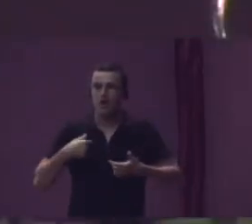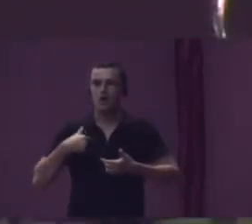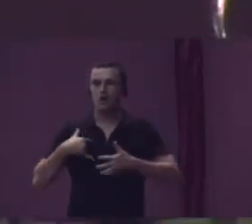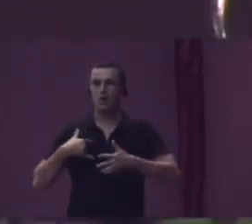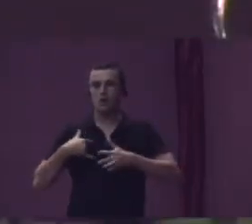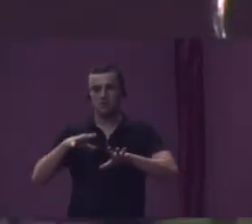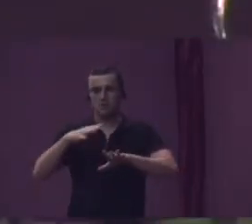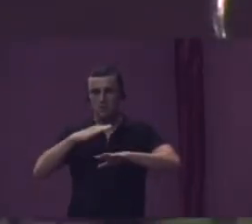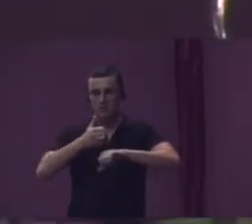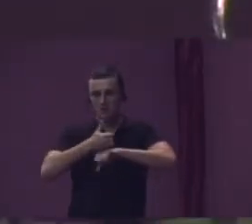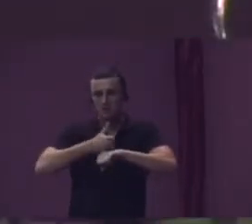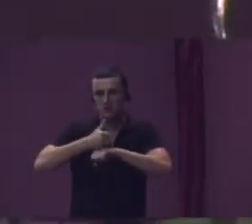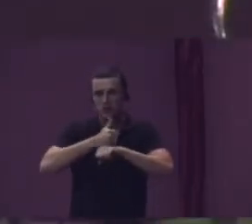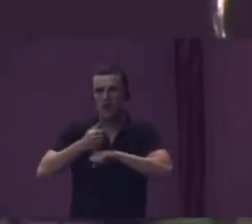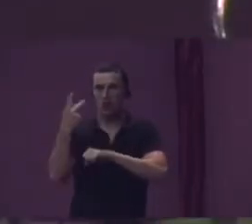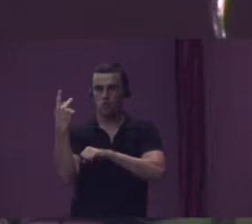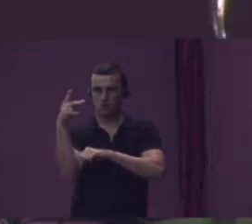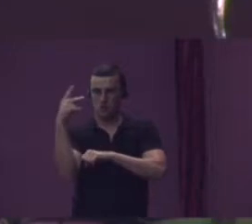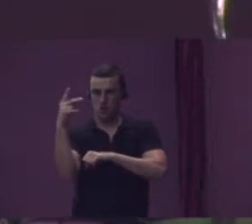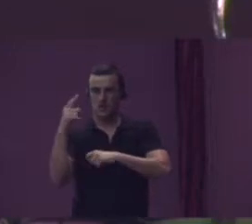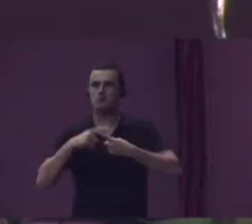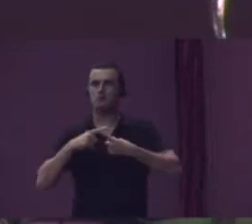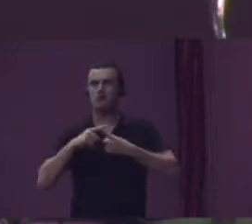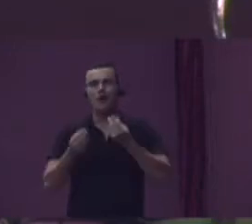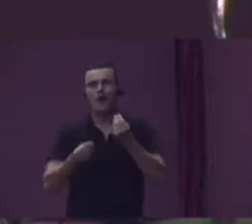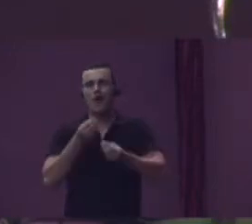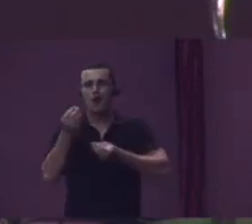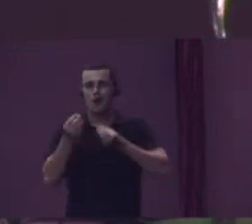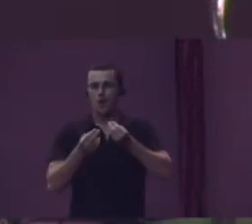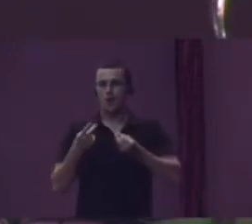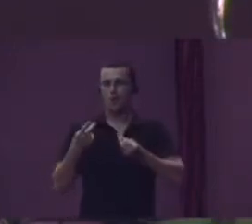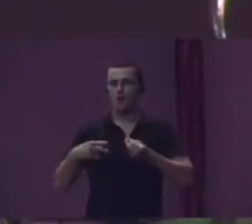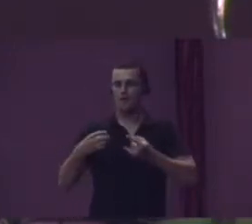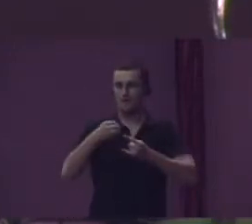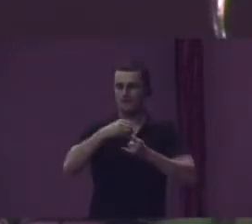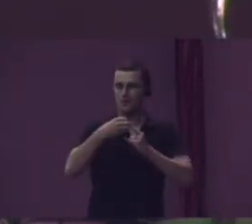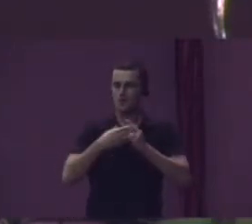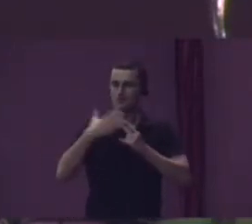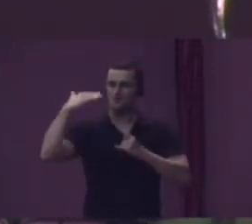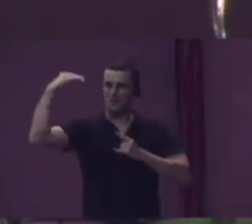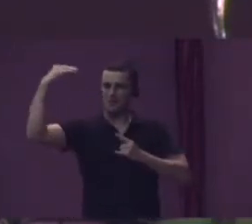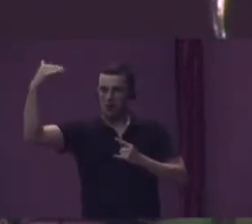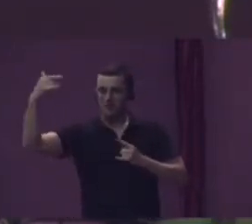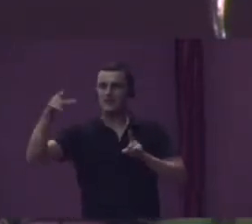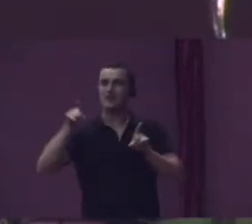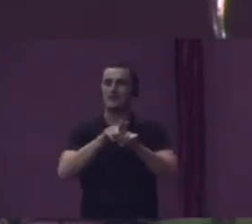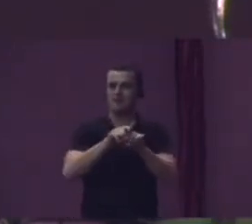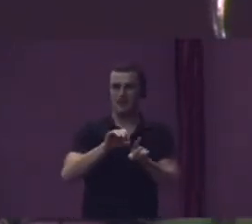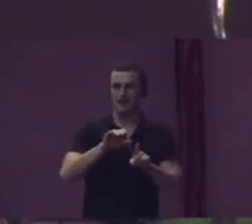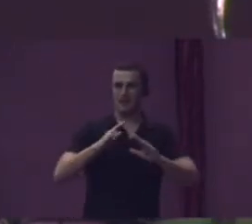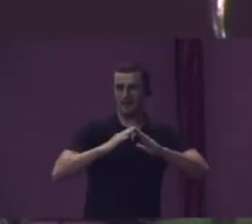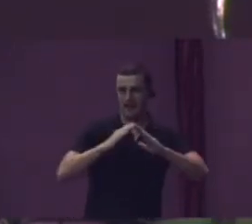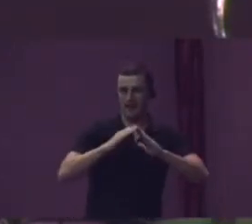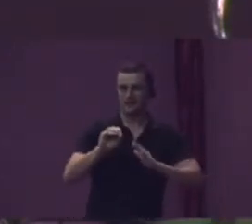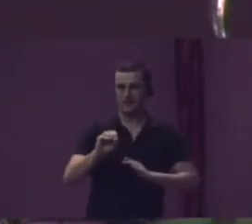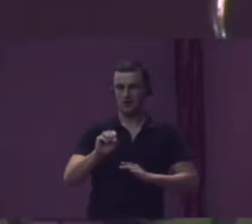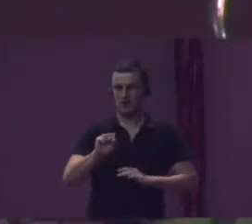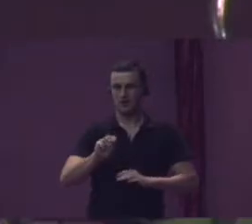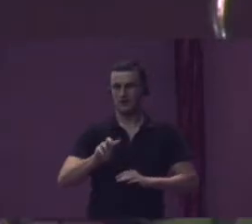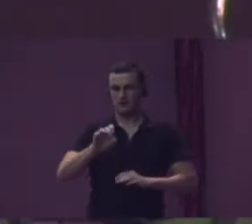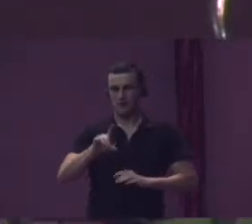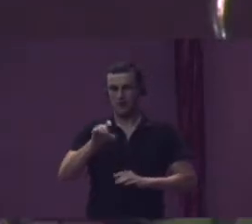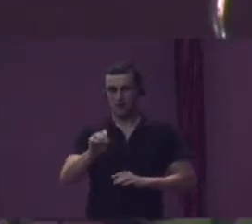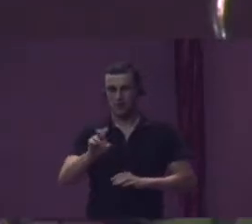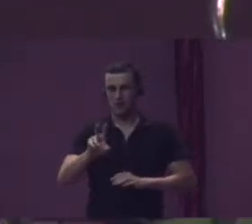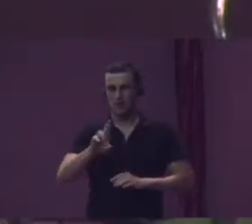Casa, Oswaldo, Cruz, and Fiocruz have. You've always done wonderful work, so thank you for all of your contributions. And